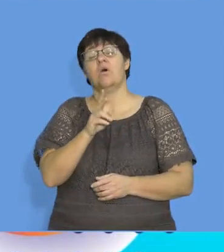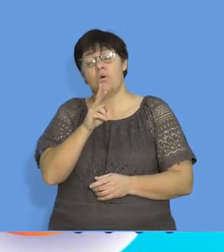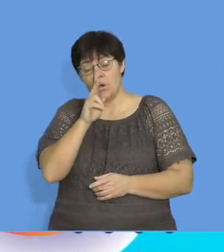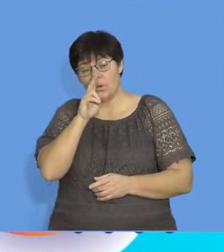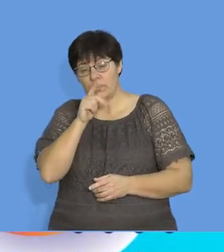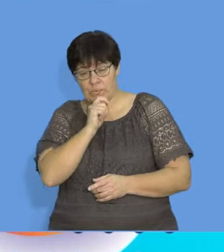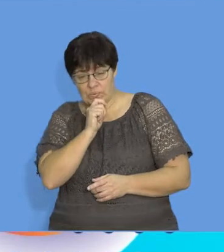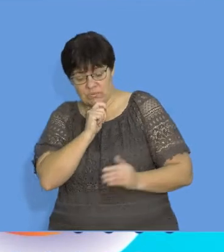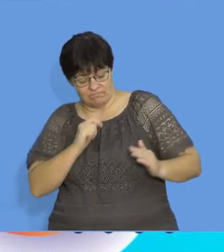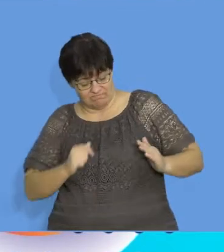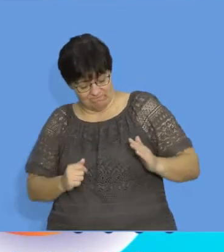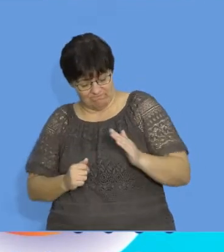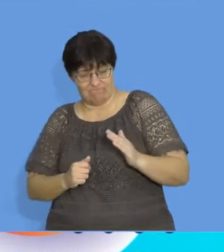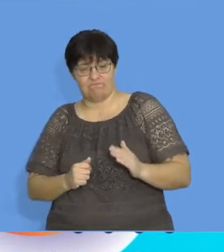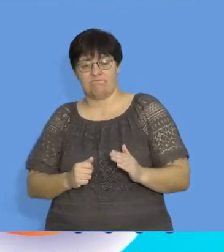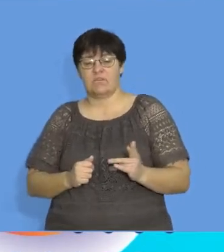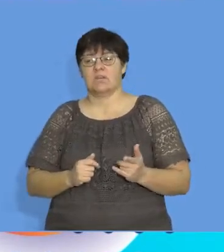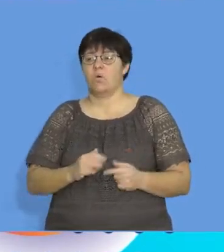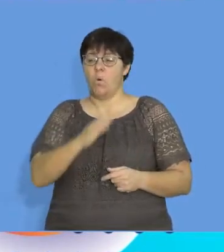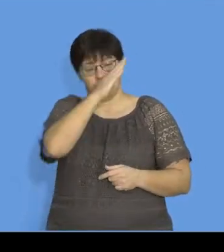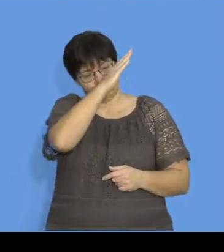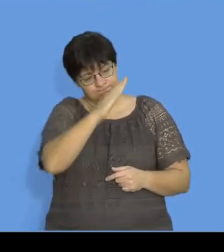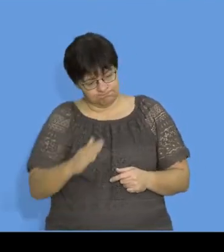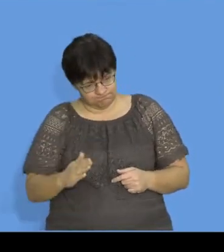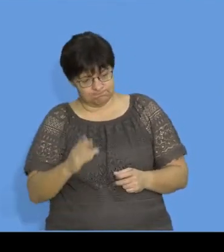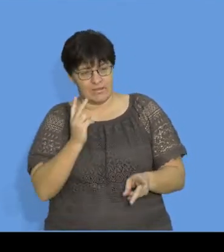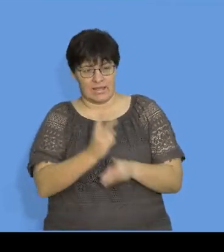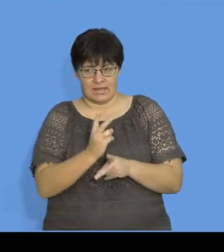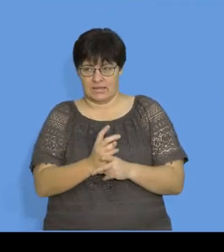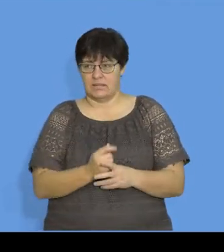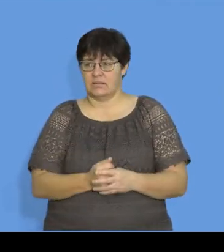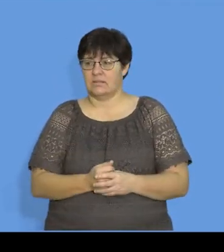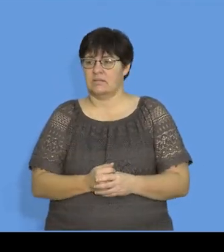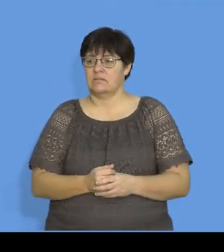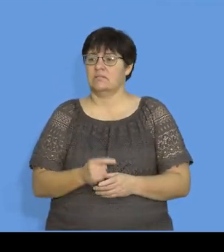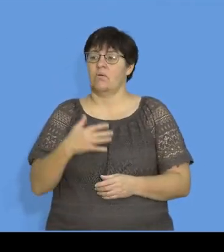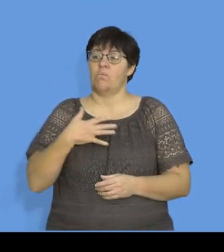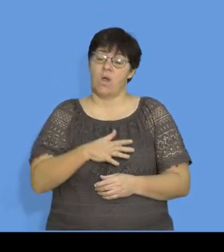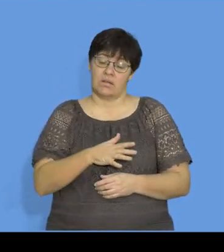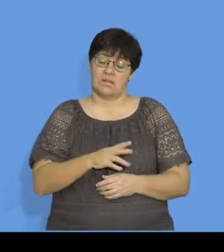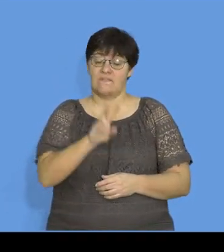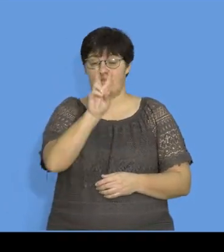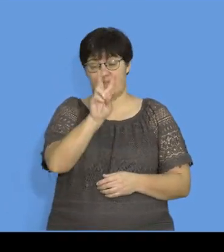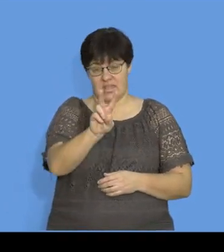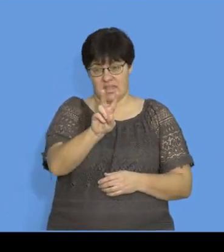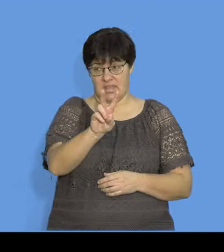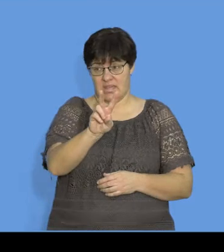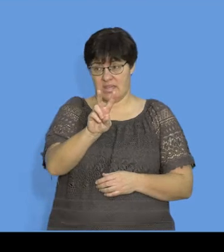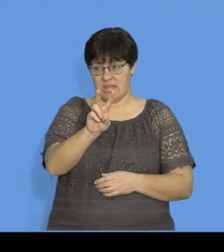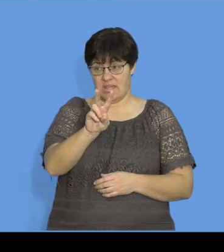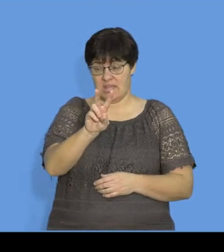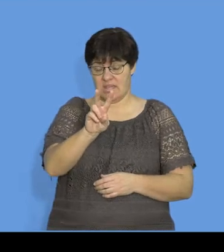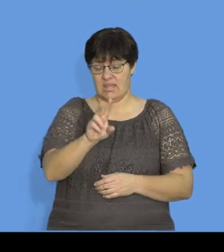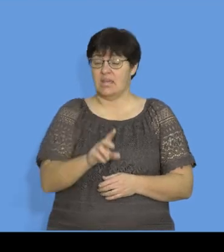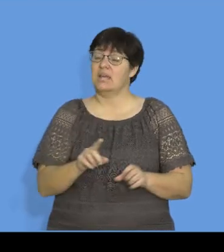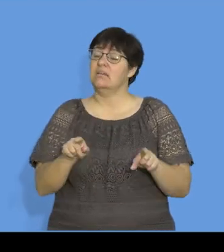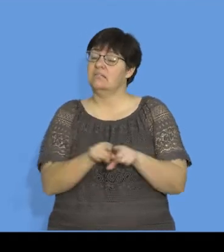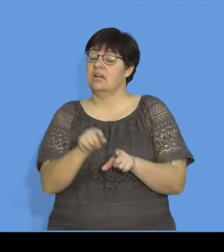the gradient of the graph, okay? So we would go, we want V, we're looking